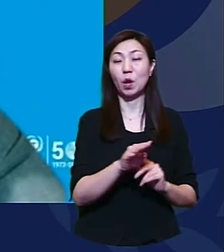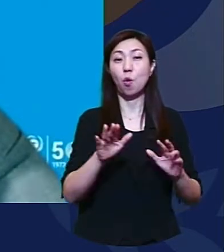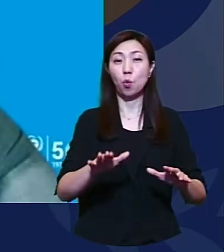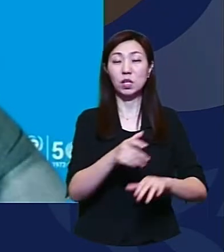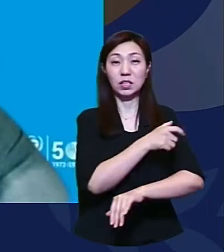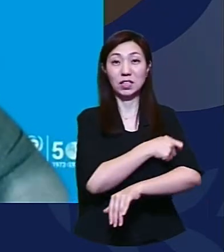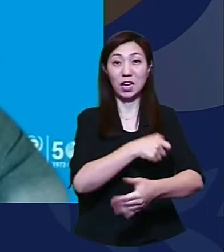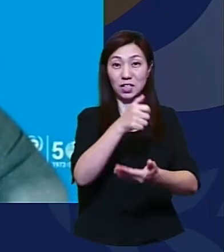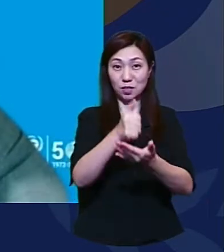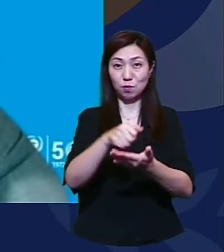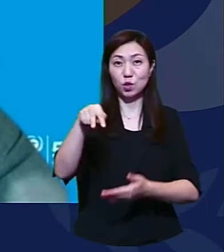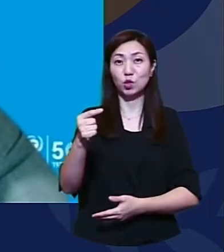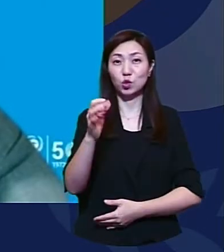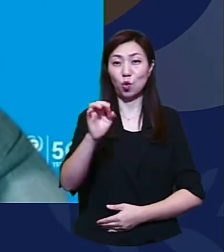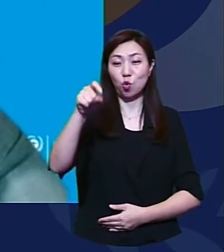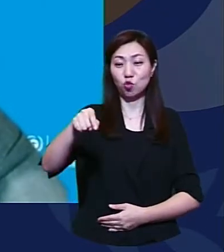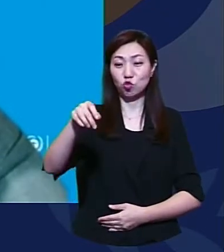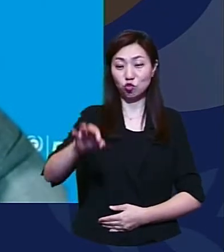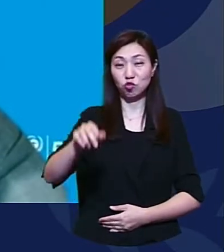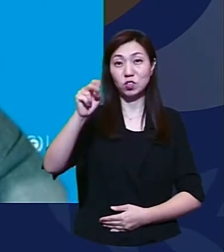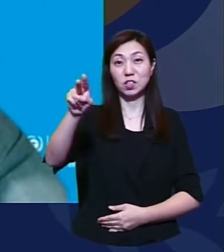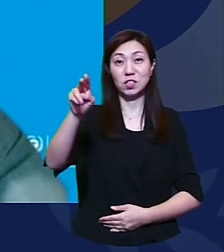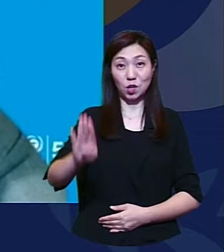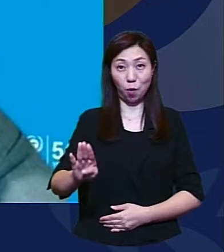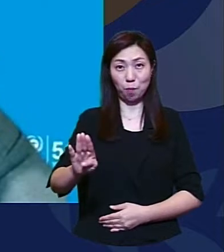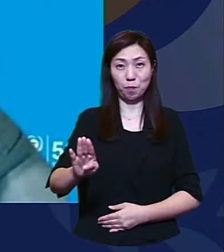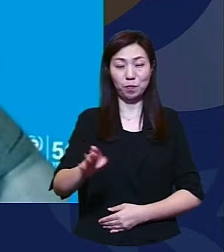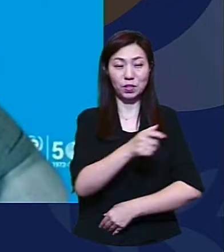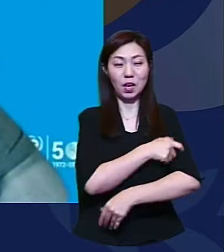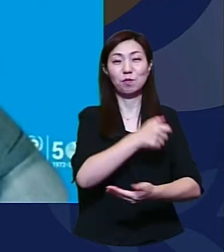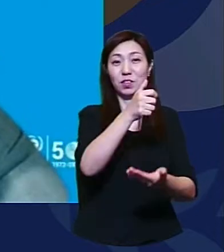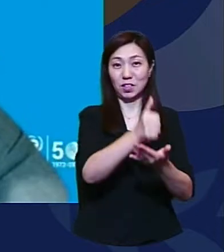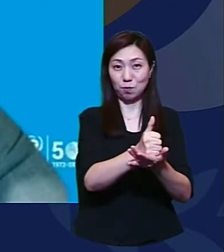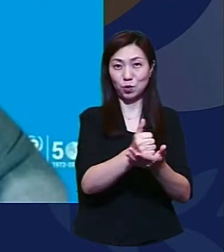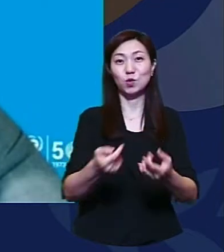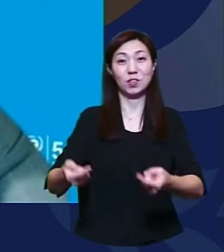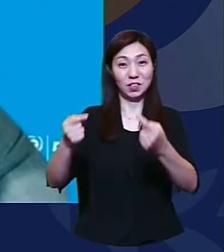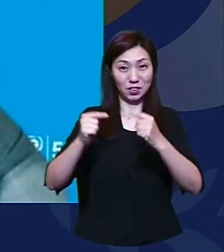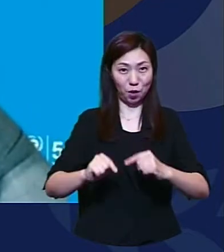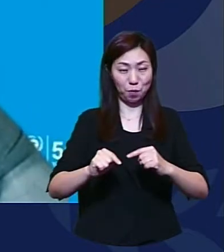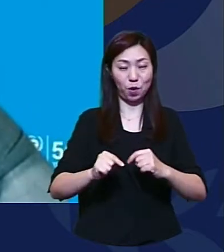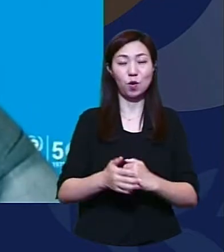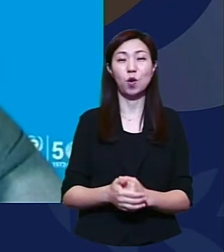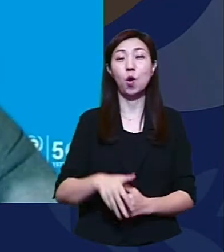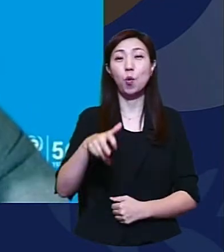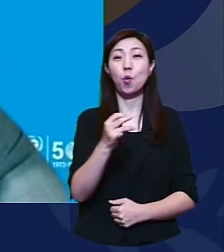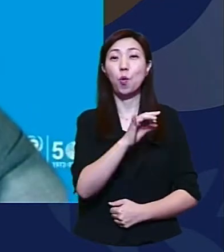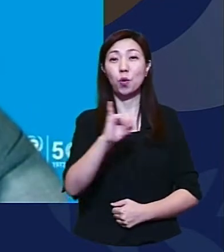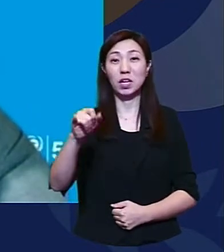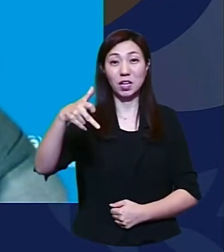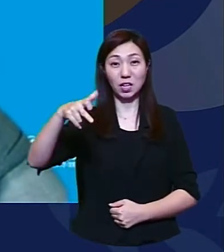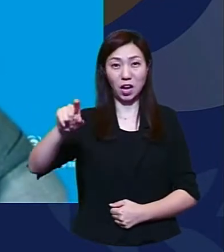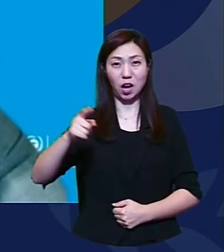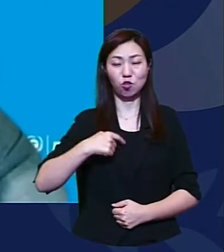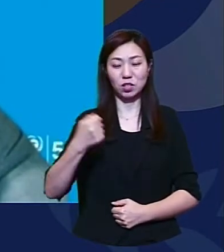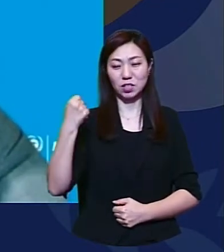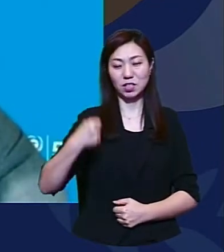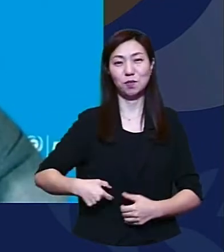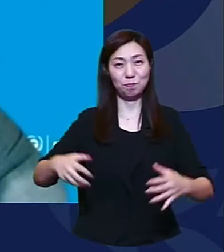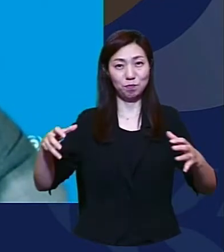well, distinguished ladies and gentlemen. I am very honored to join you at